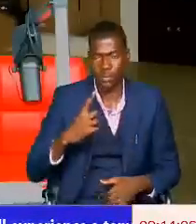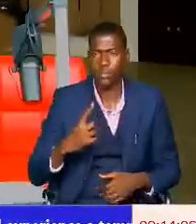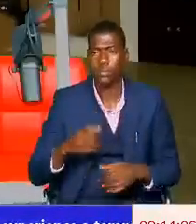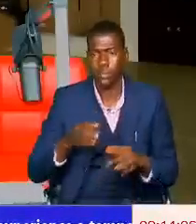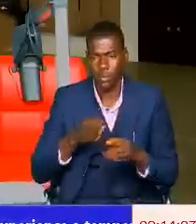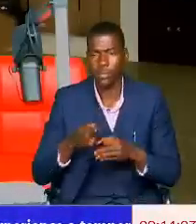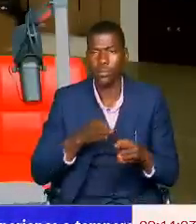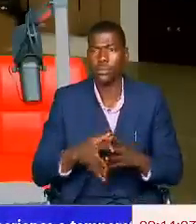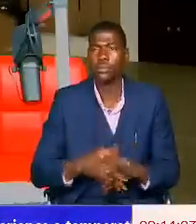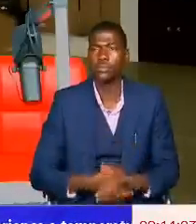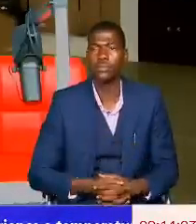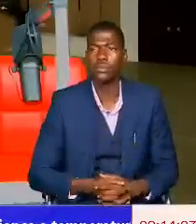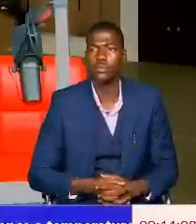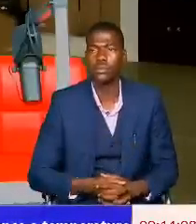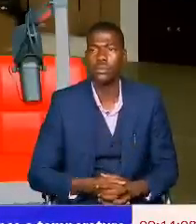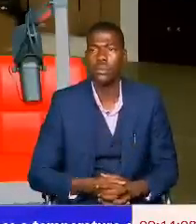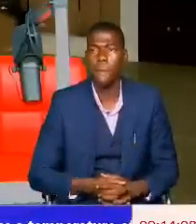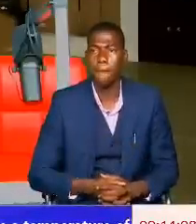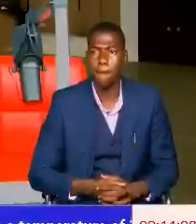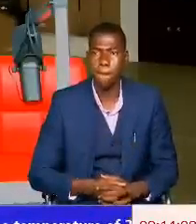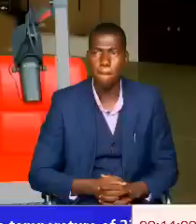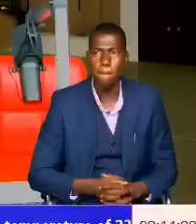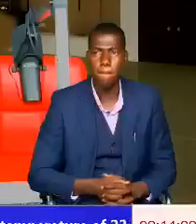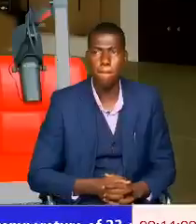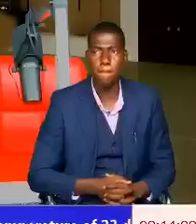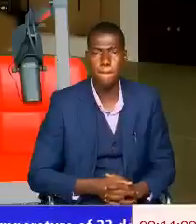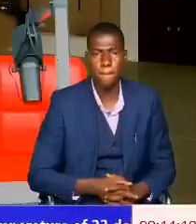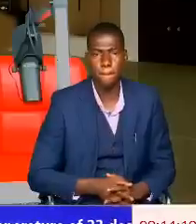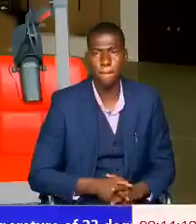Oga Brimo. Waiting be your case.